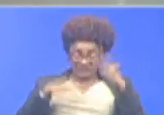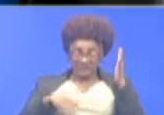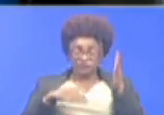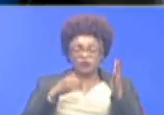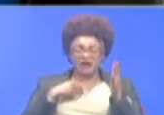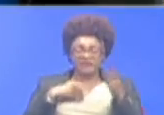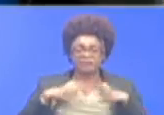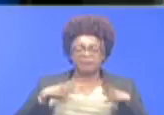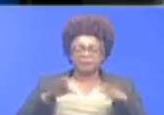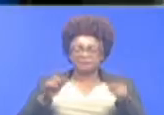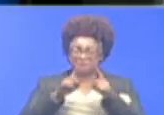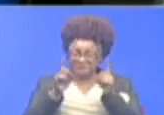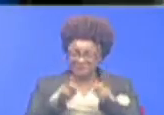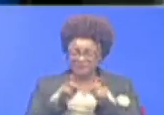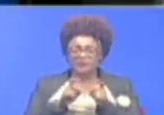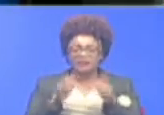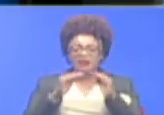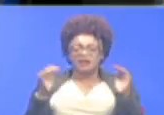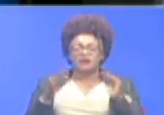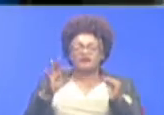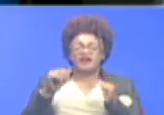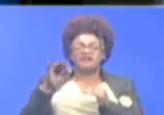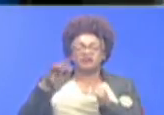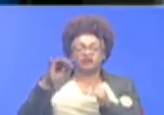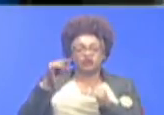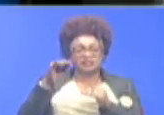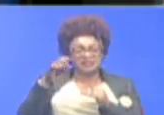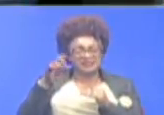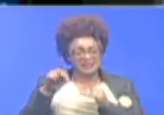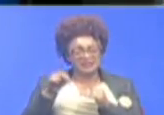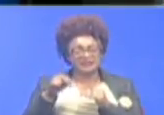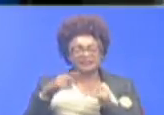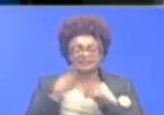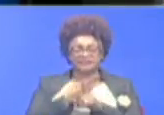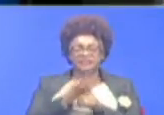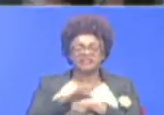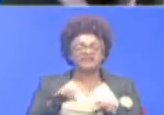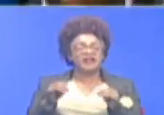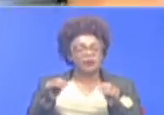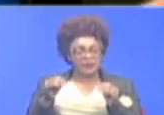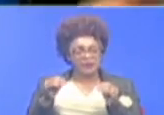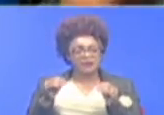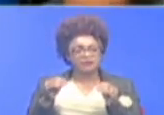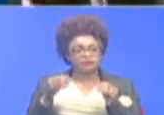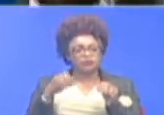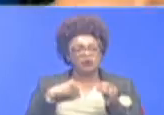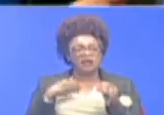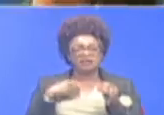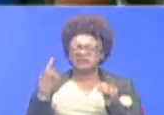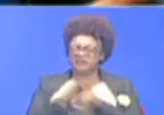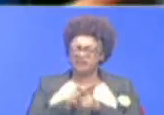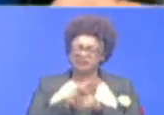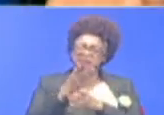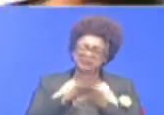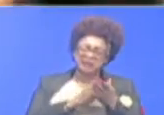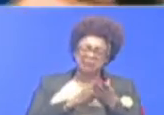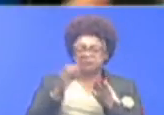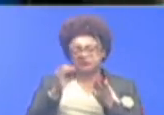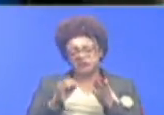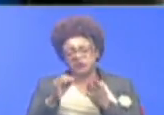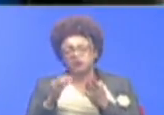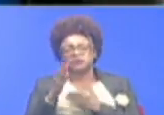test the levels of aflatoxin in the different flour brands. And there was a big difference, some close to zero. Yes.